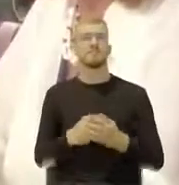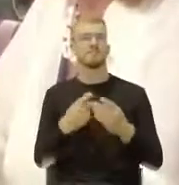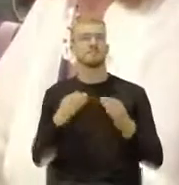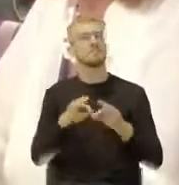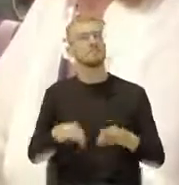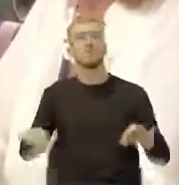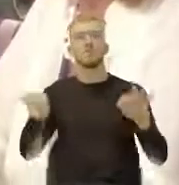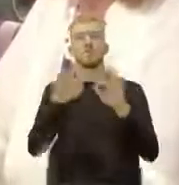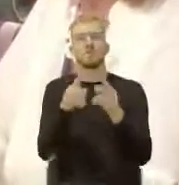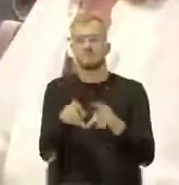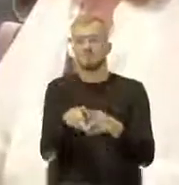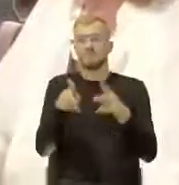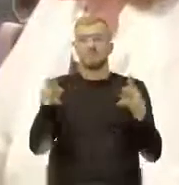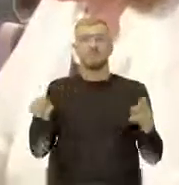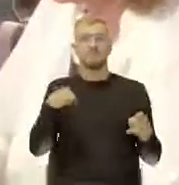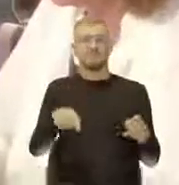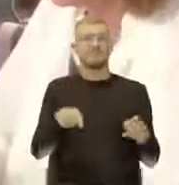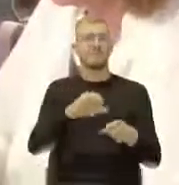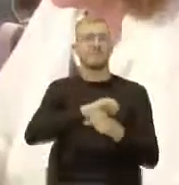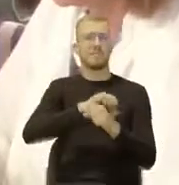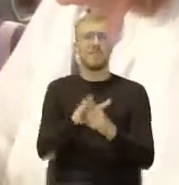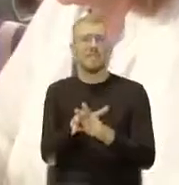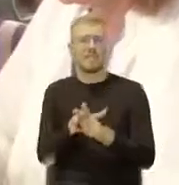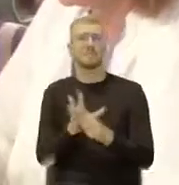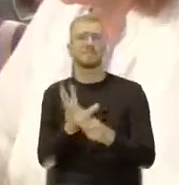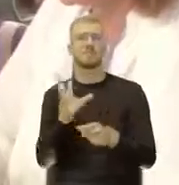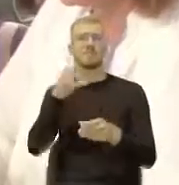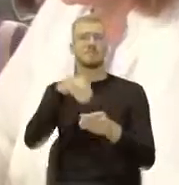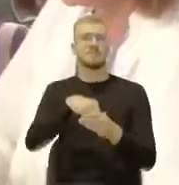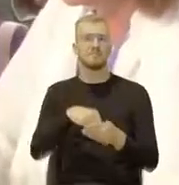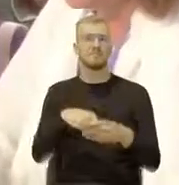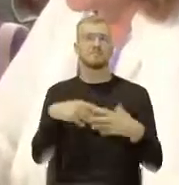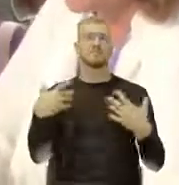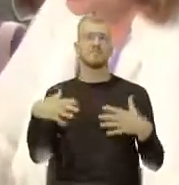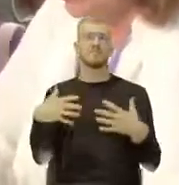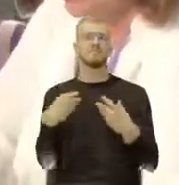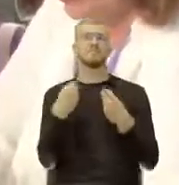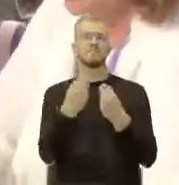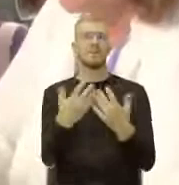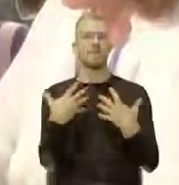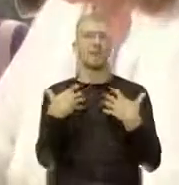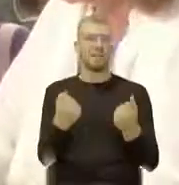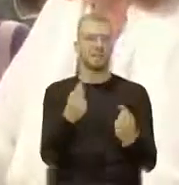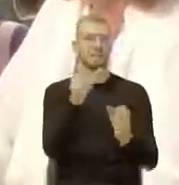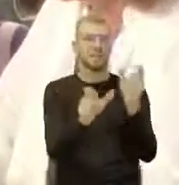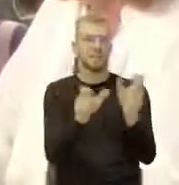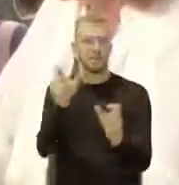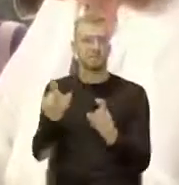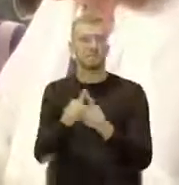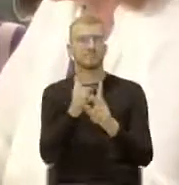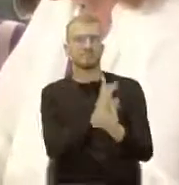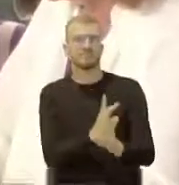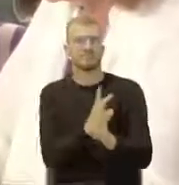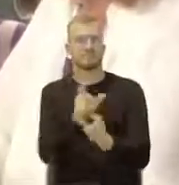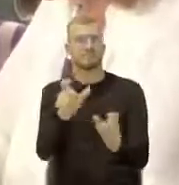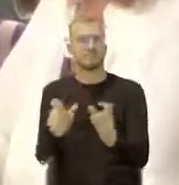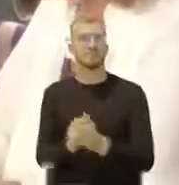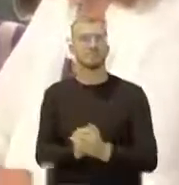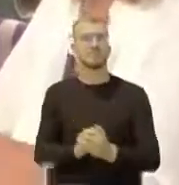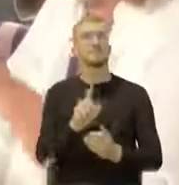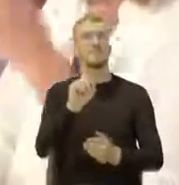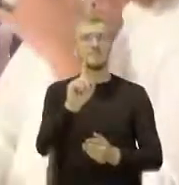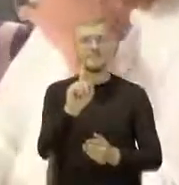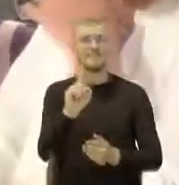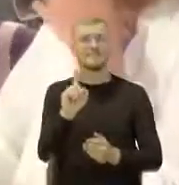population. But that's not the case of all local governments around the world. There